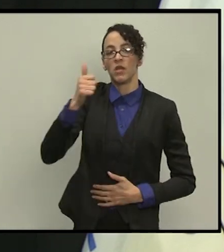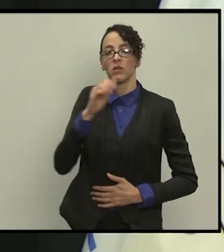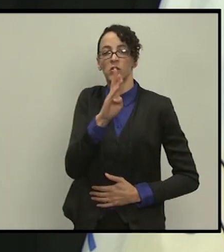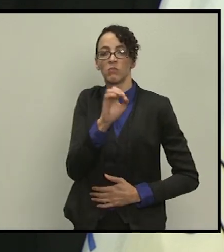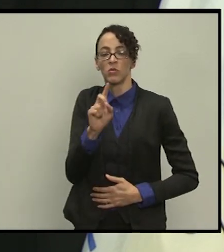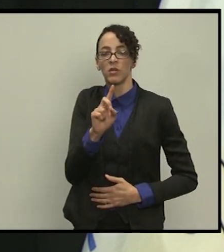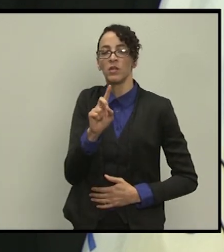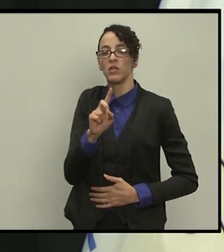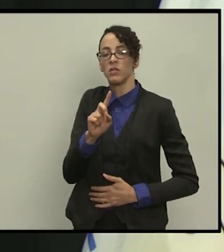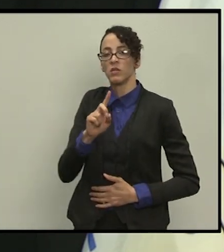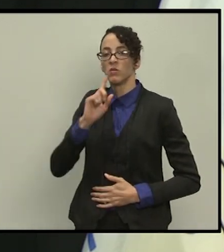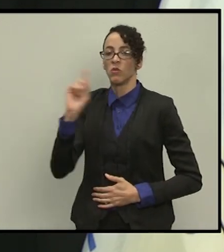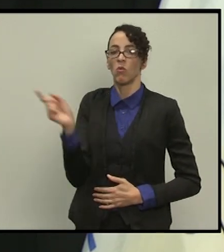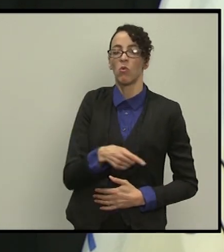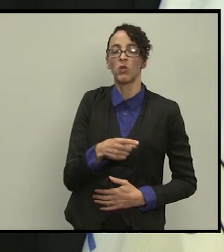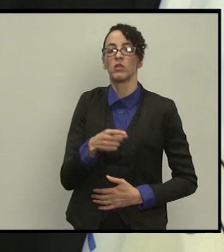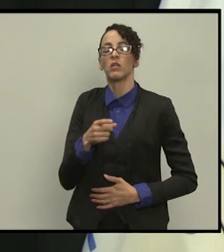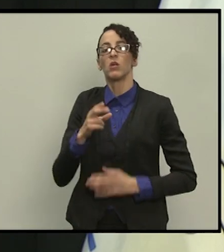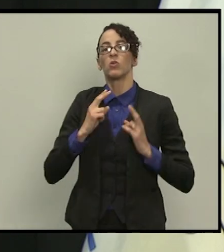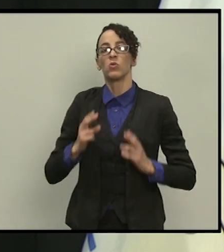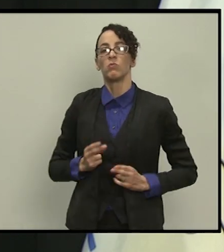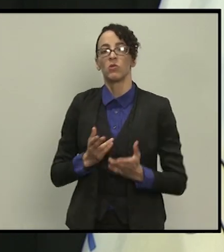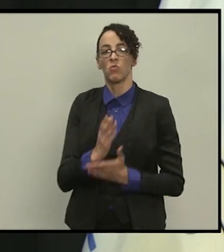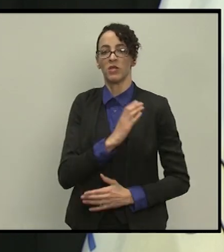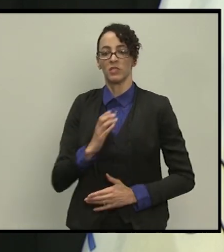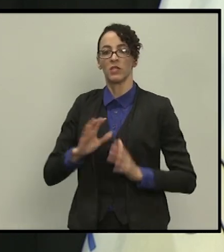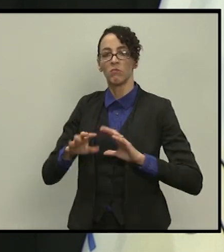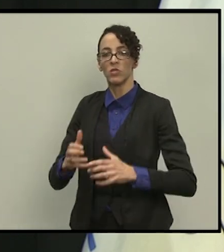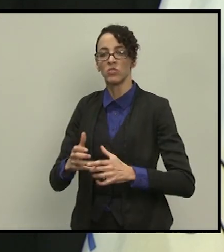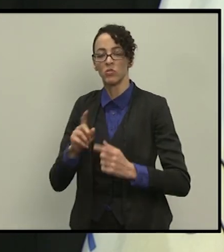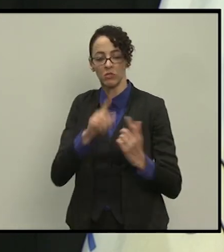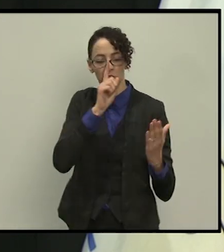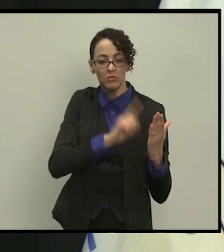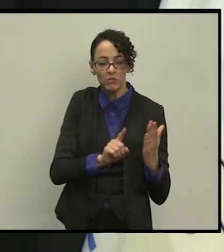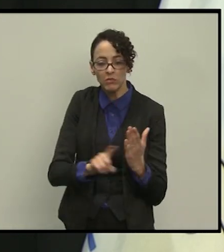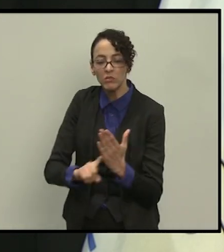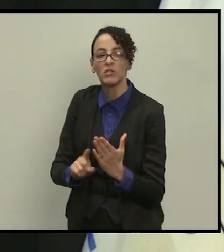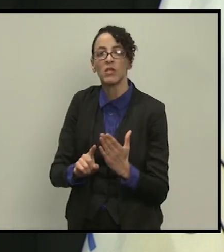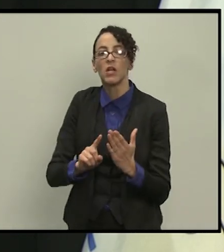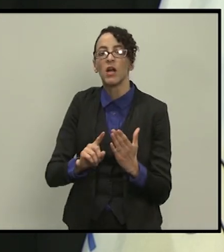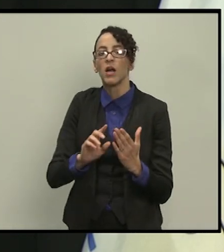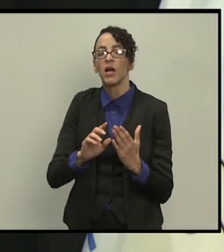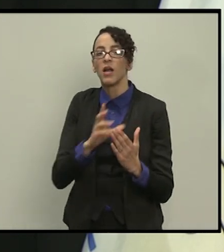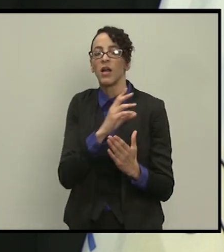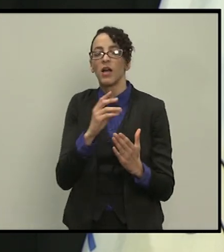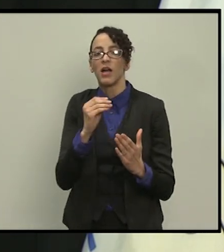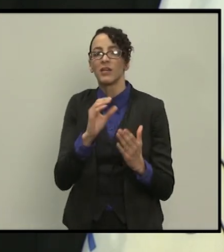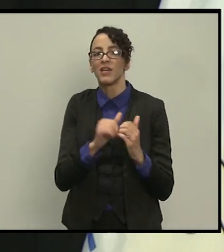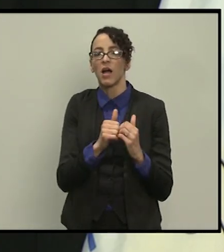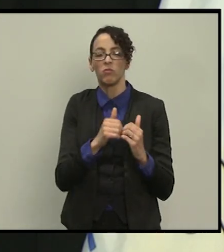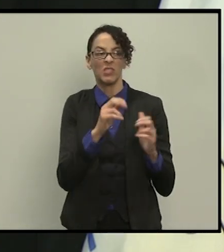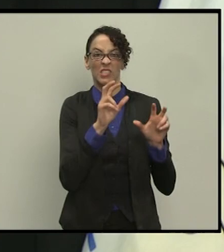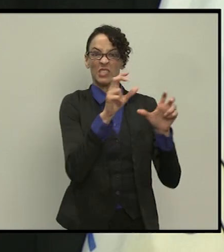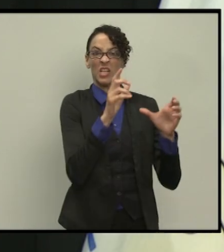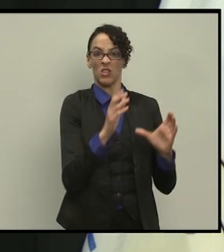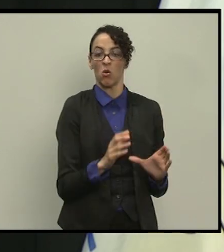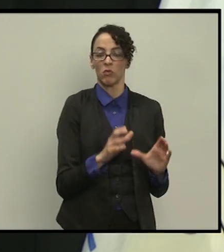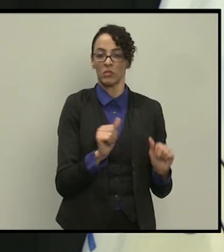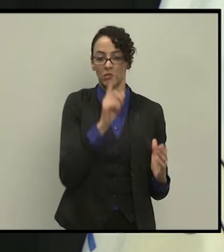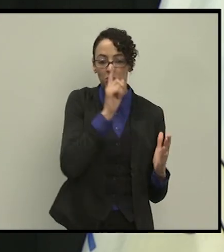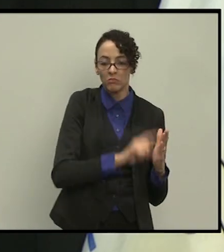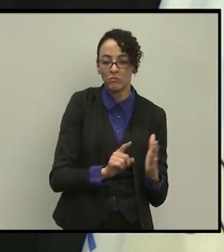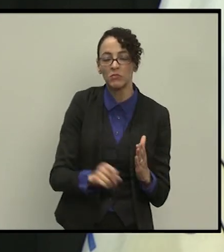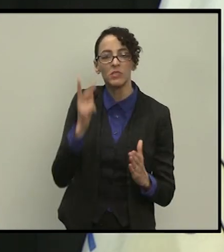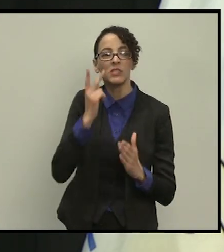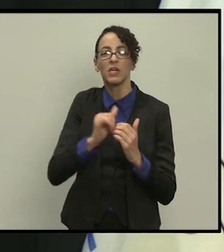leaders to explore how our systems contribute to the inequities that we see, and to develop strategies to improve outcomes